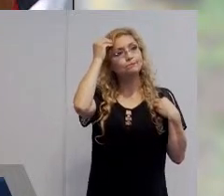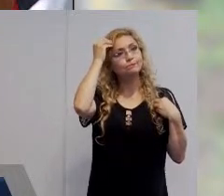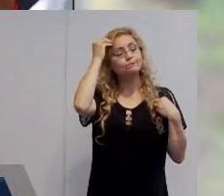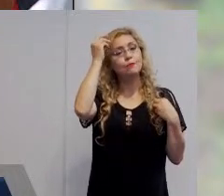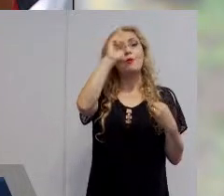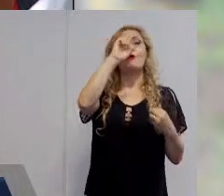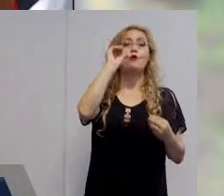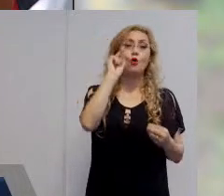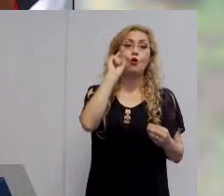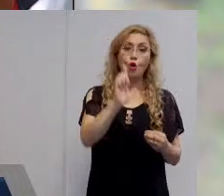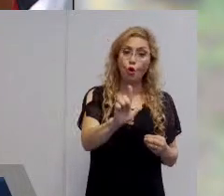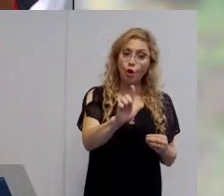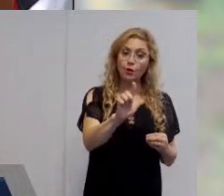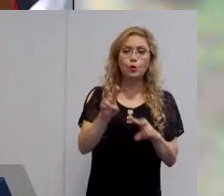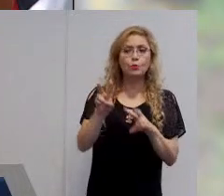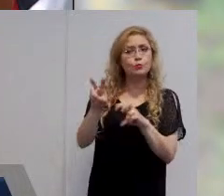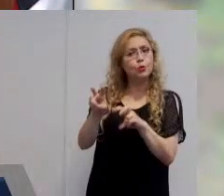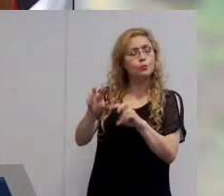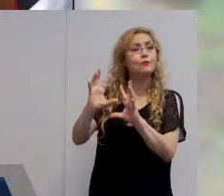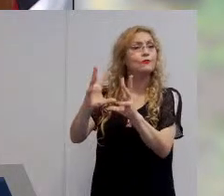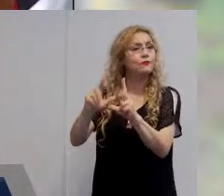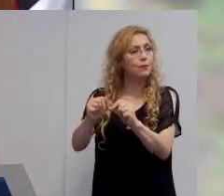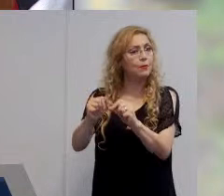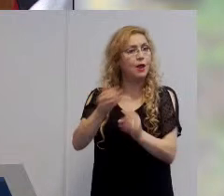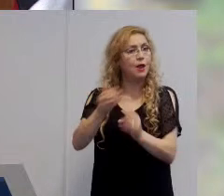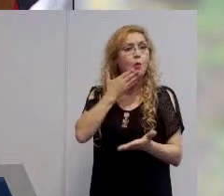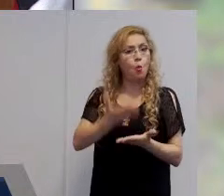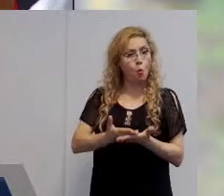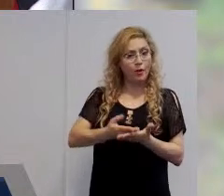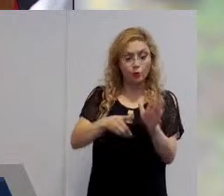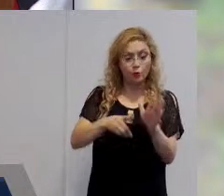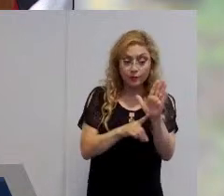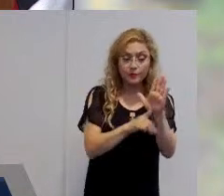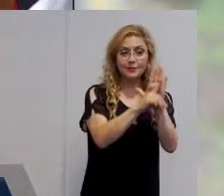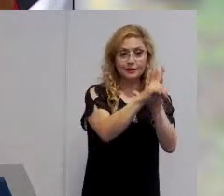innovative, sustainable, inclusive, and resilient